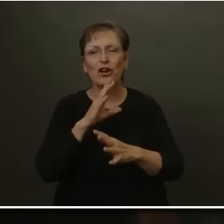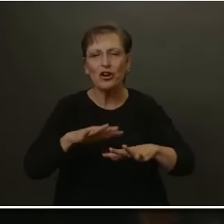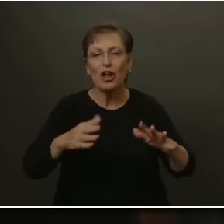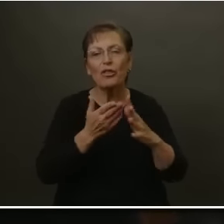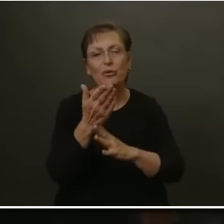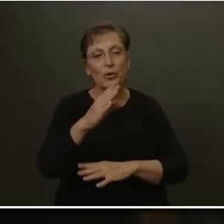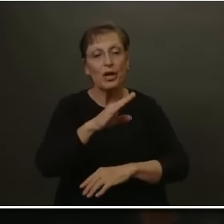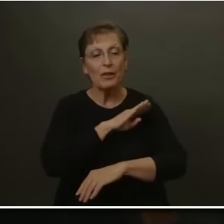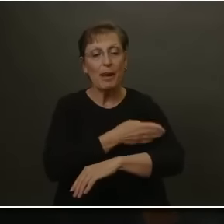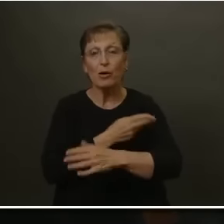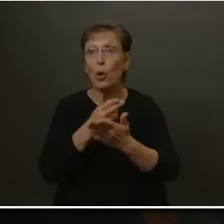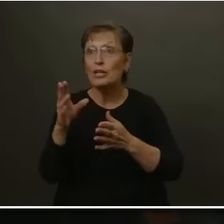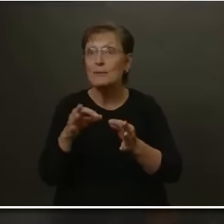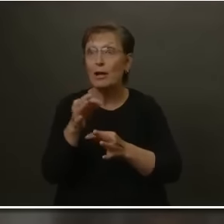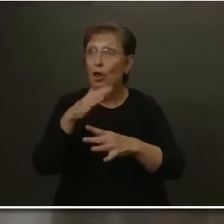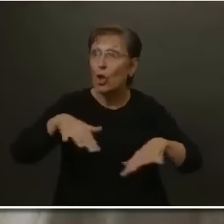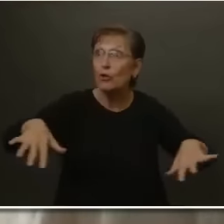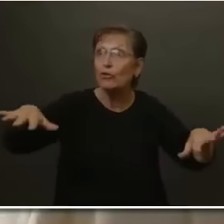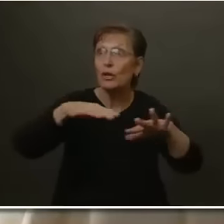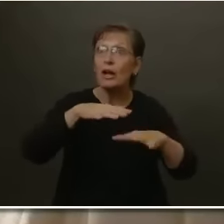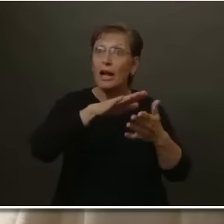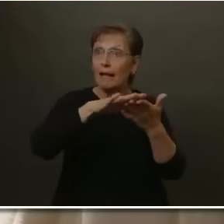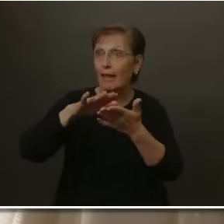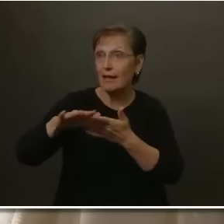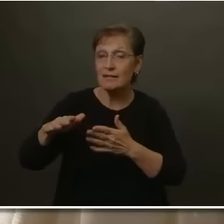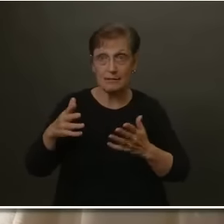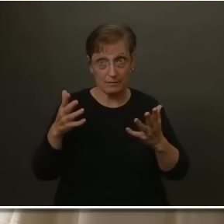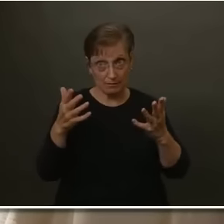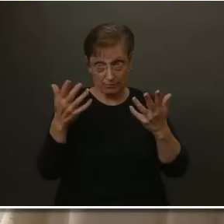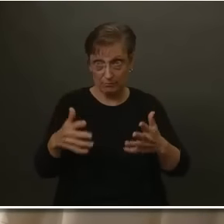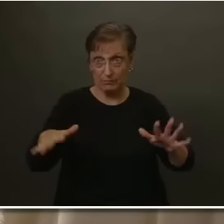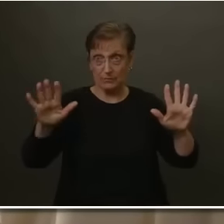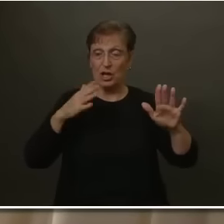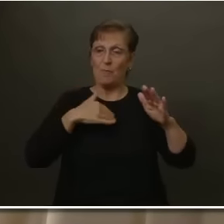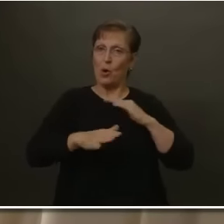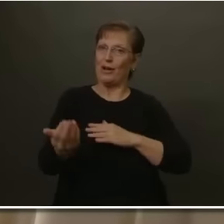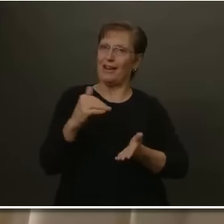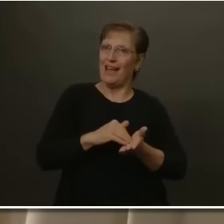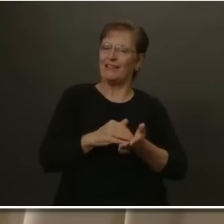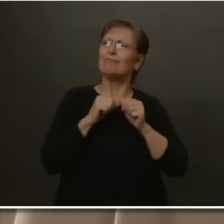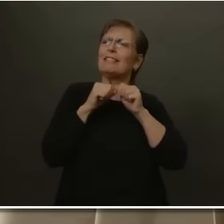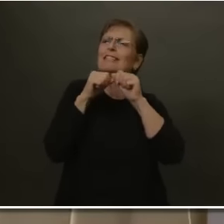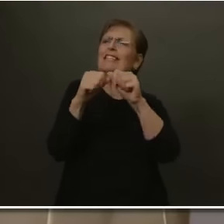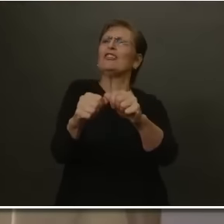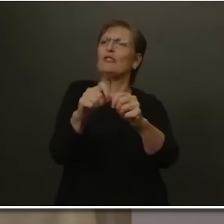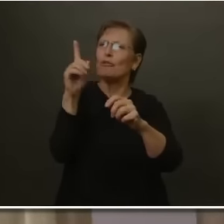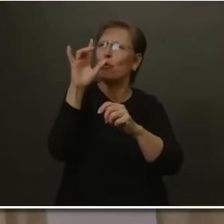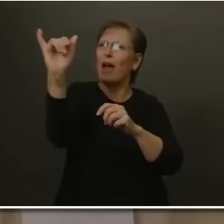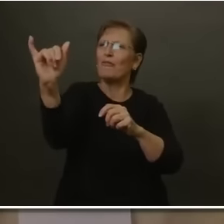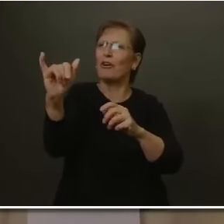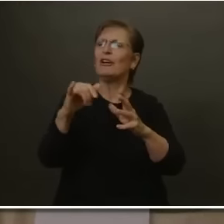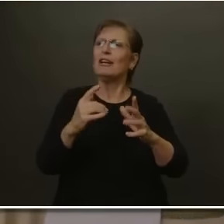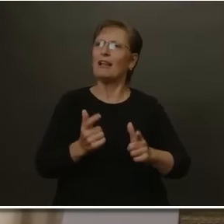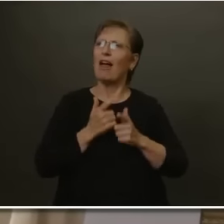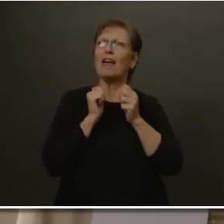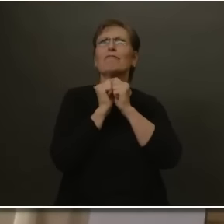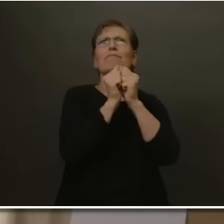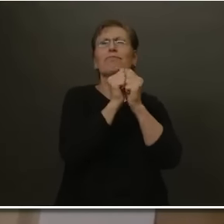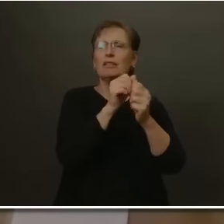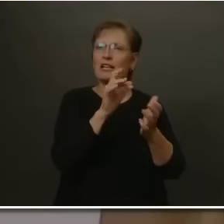who are here cleansed from sin and born again may continue forever in the risen life of Jesus Christ, our